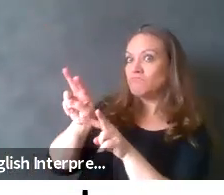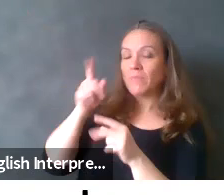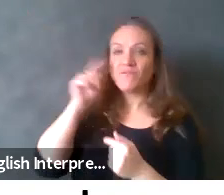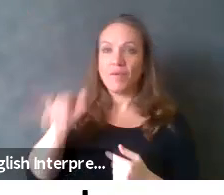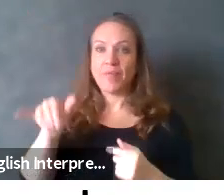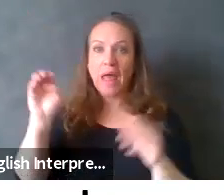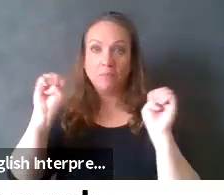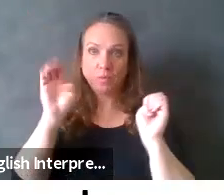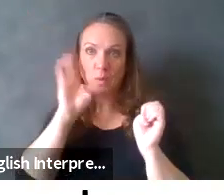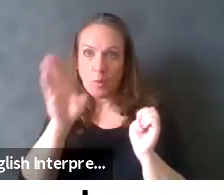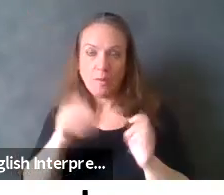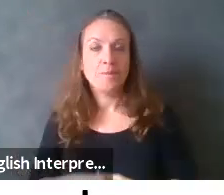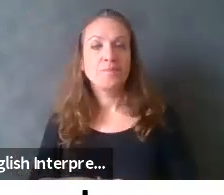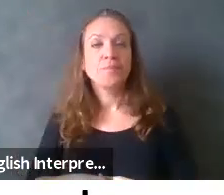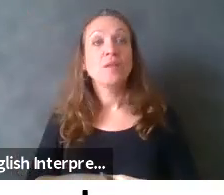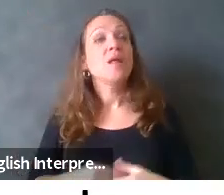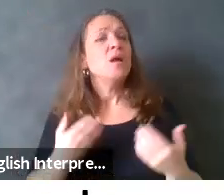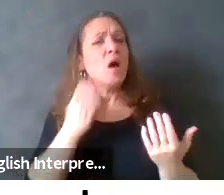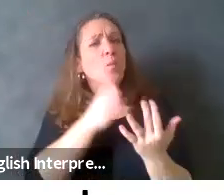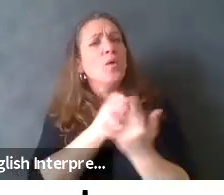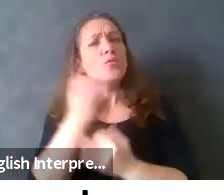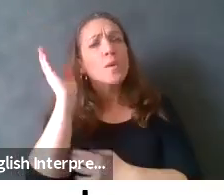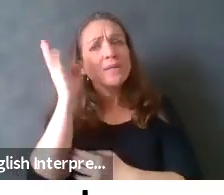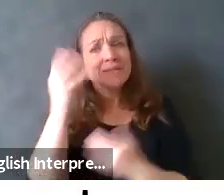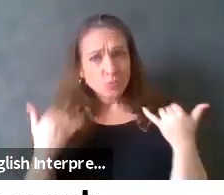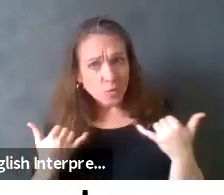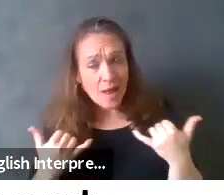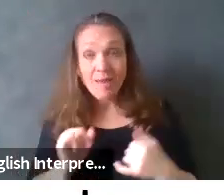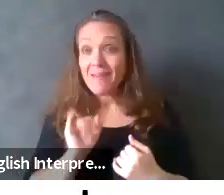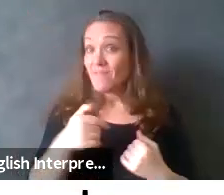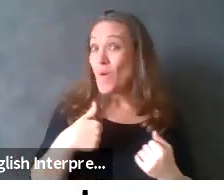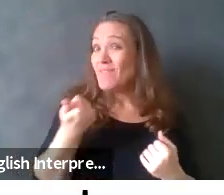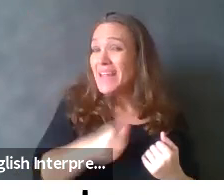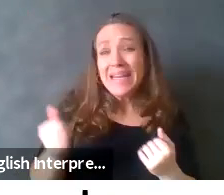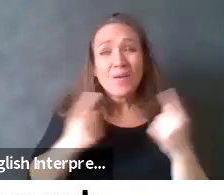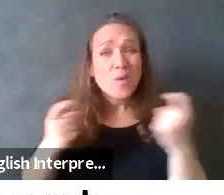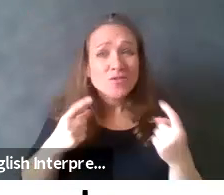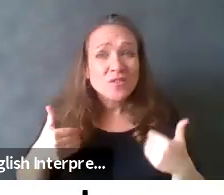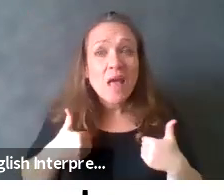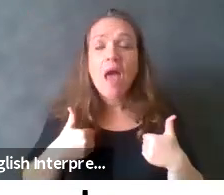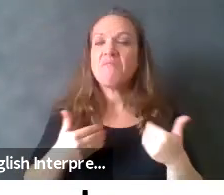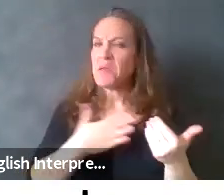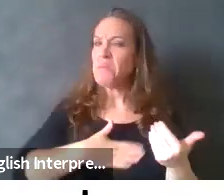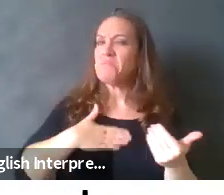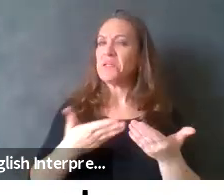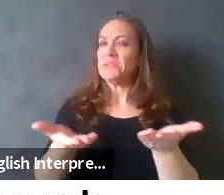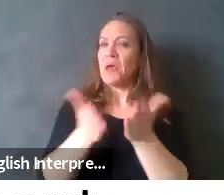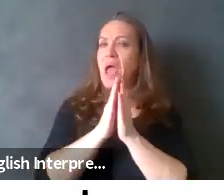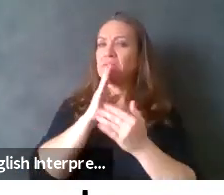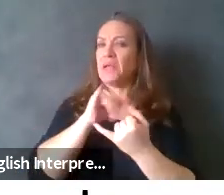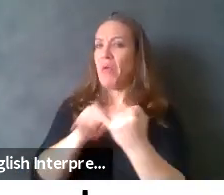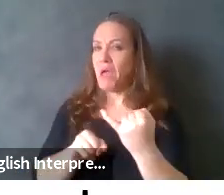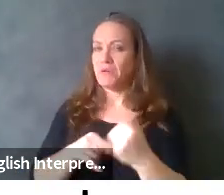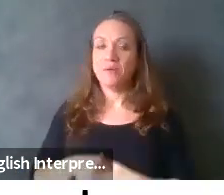the presentation, and if you have questions about preparations for that, you can ask at the end. So as you see, we're